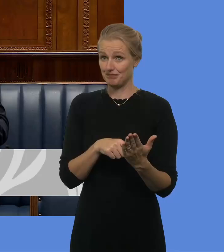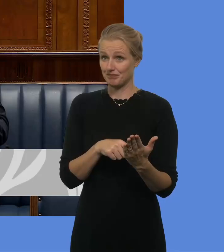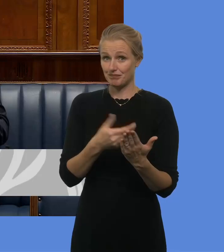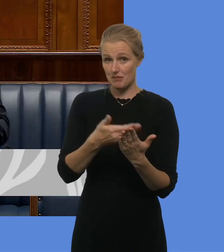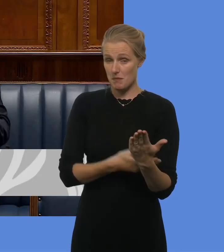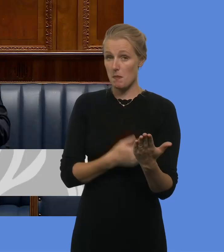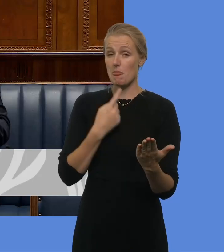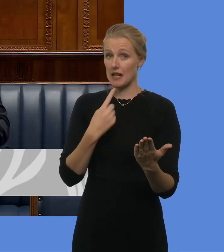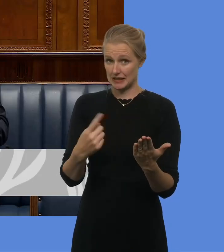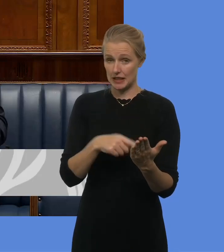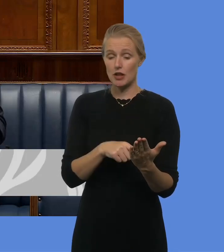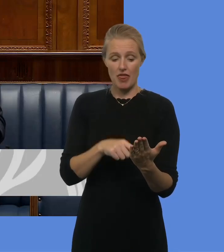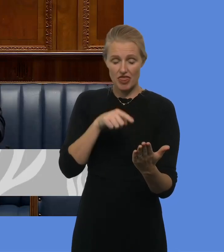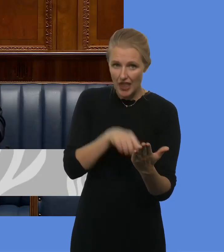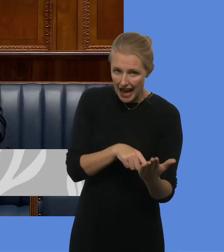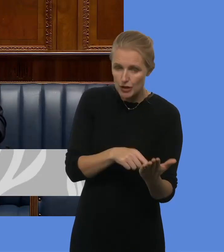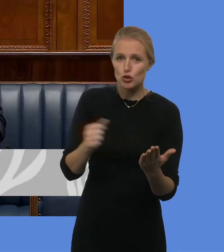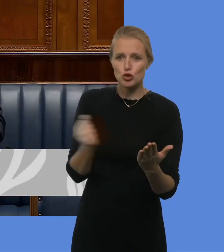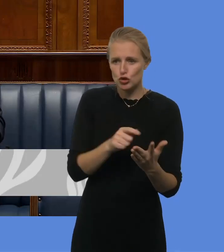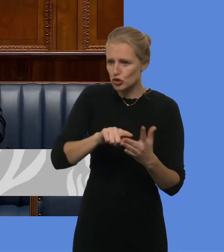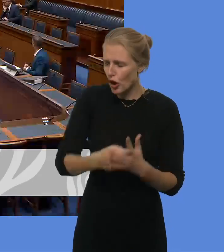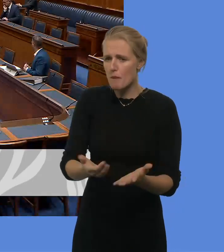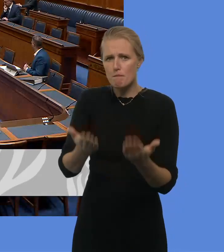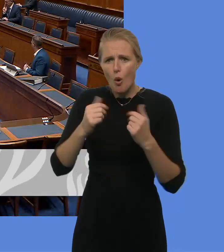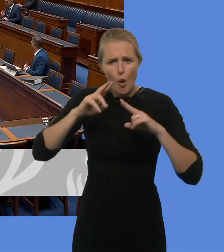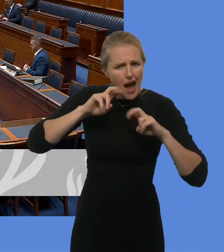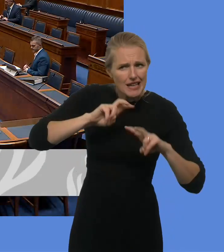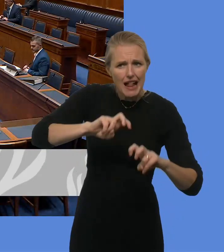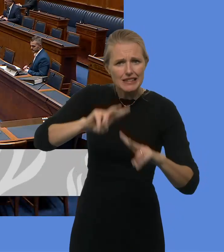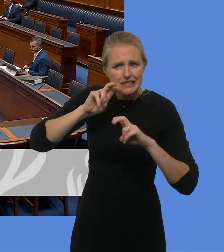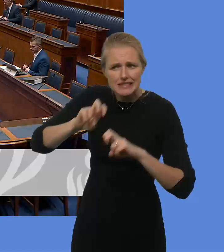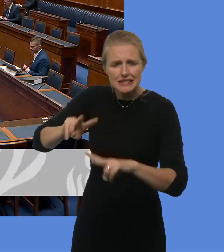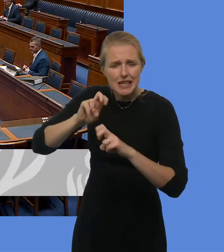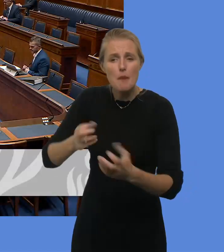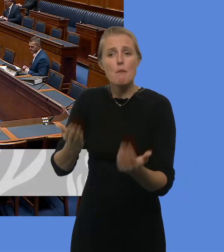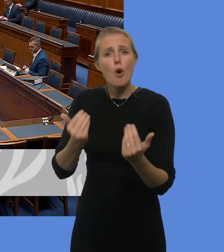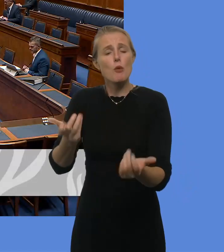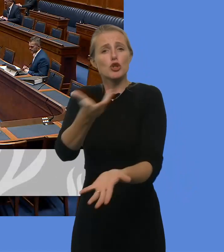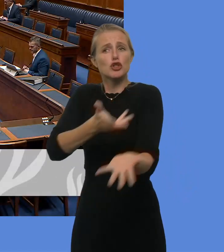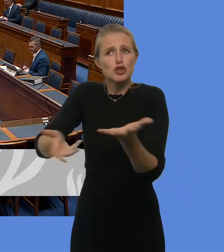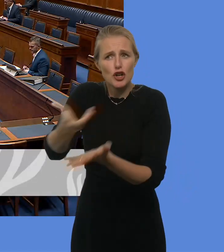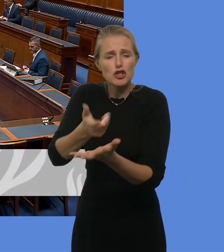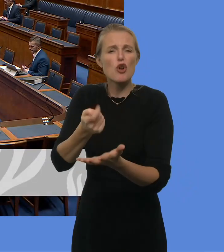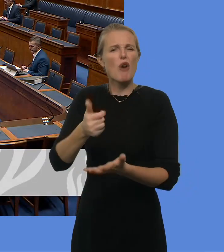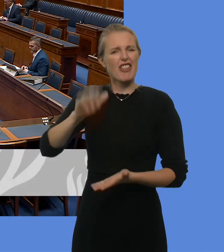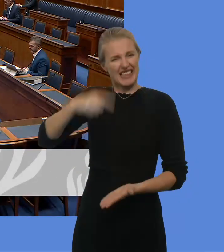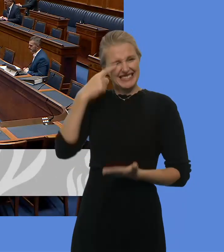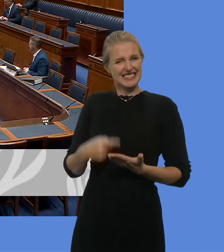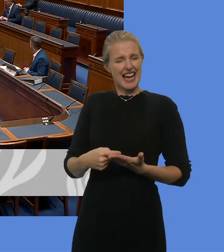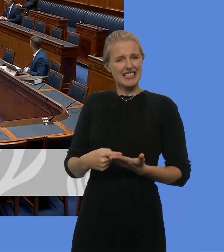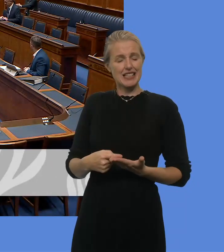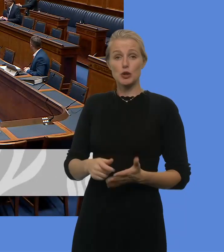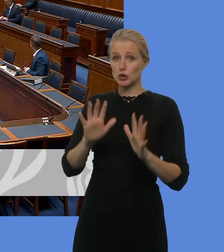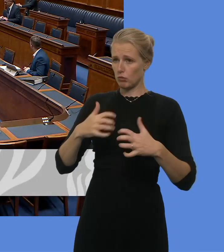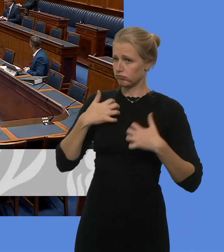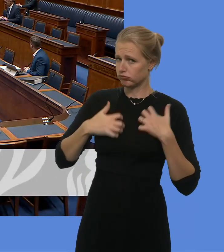the report says it should form the basis for discussion and further analysis rather than firm conclusions. On this basis, I look forward to hearing from the Minister, who I hope can give